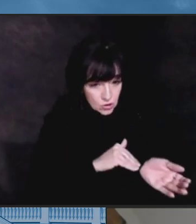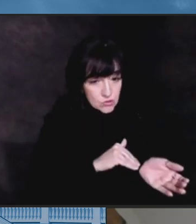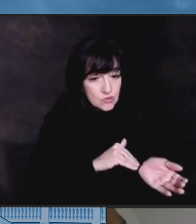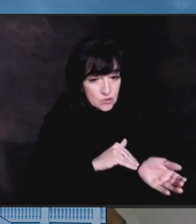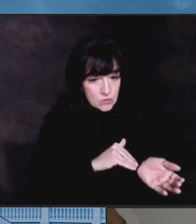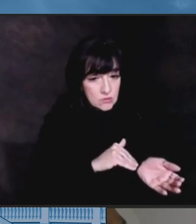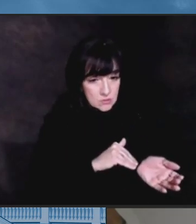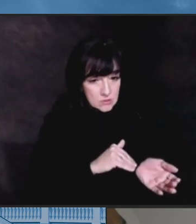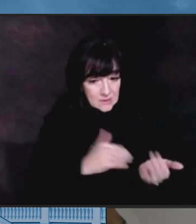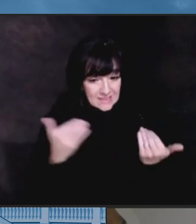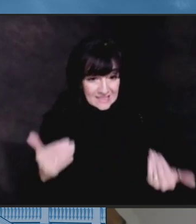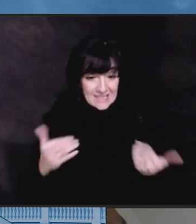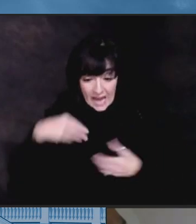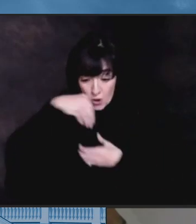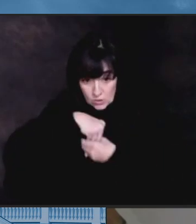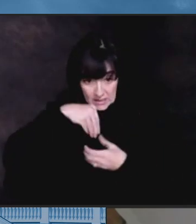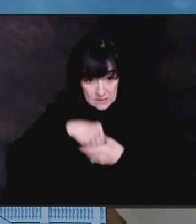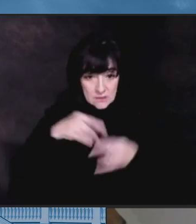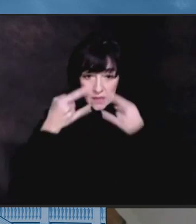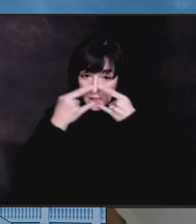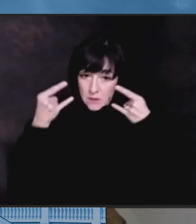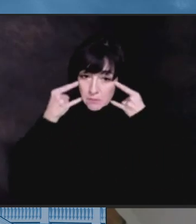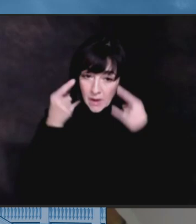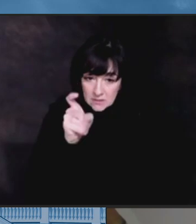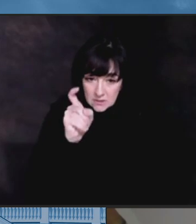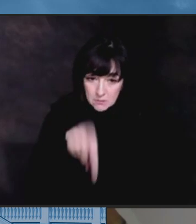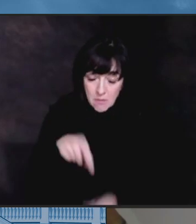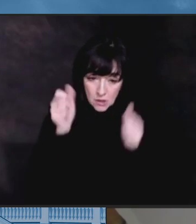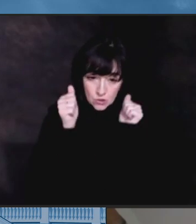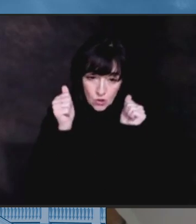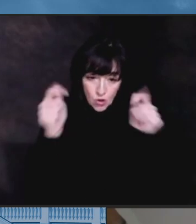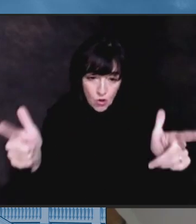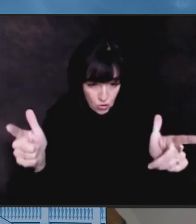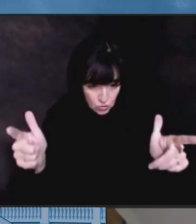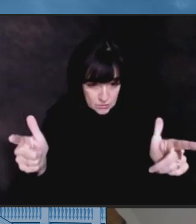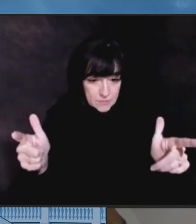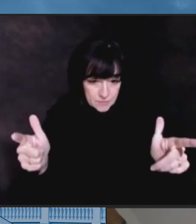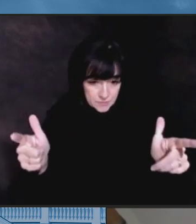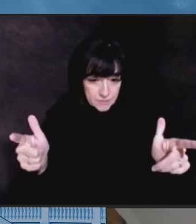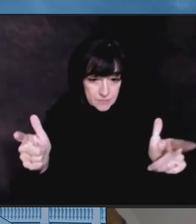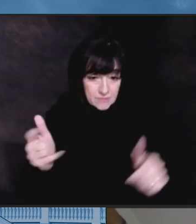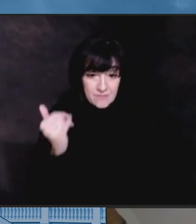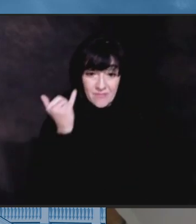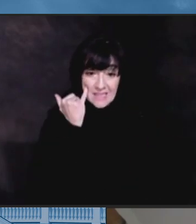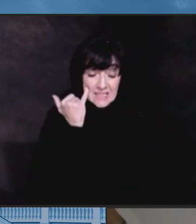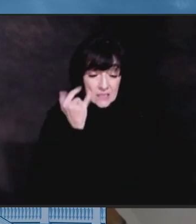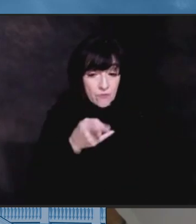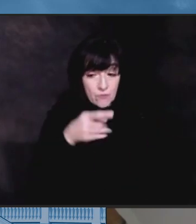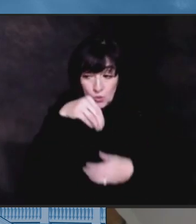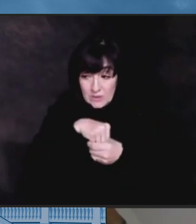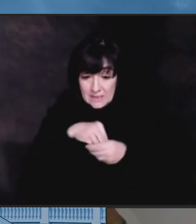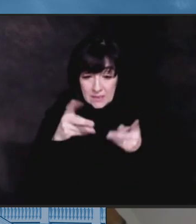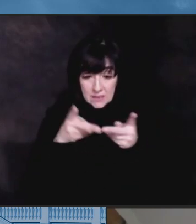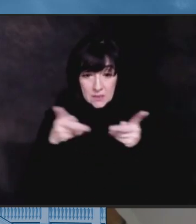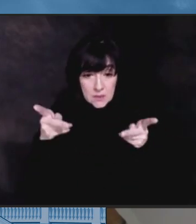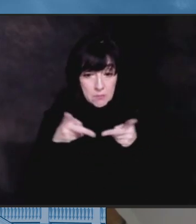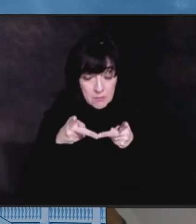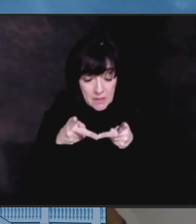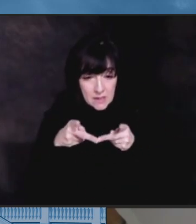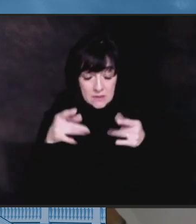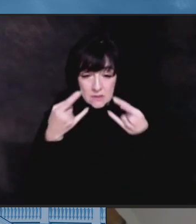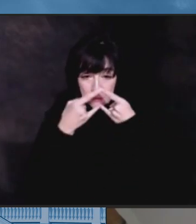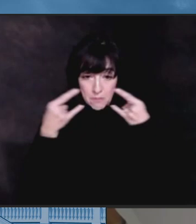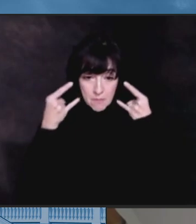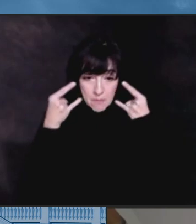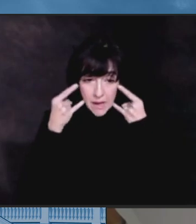mask mandate. We have to ask you all to wear a mask anytime you're indoors or outside with